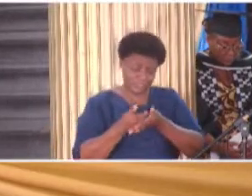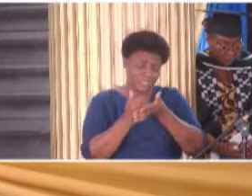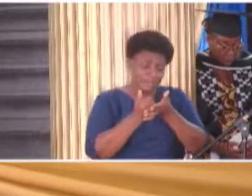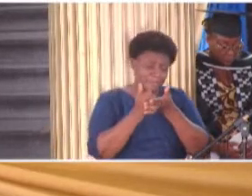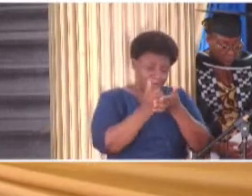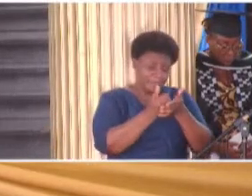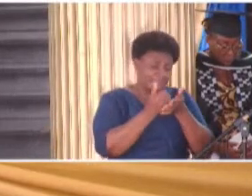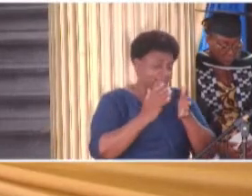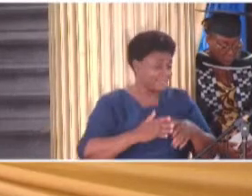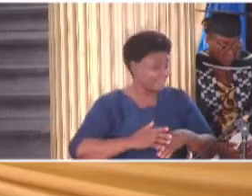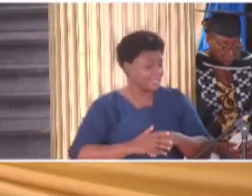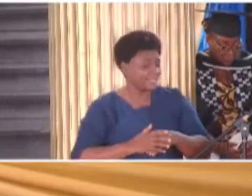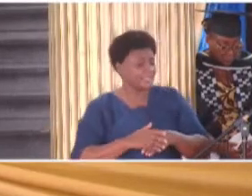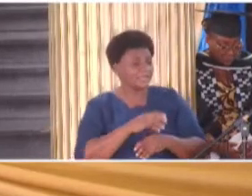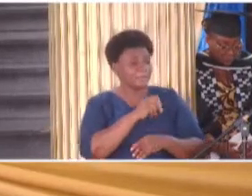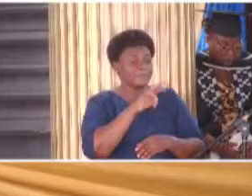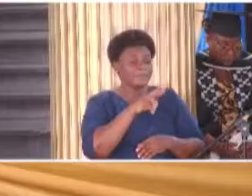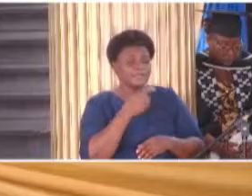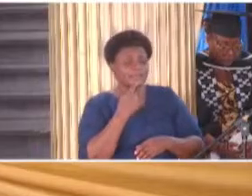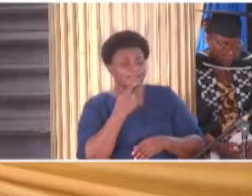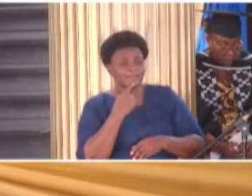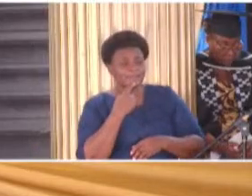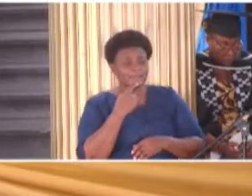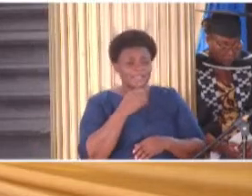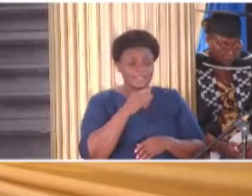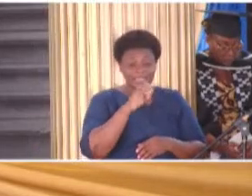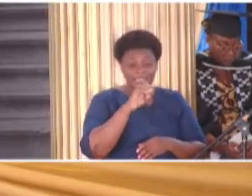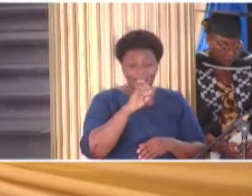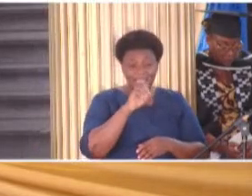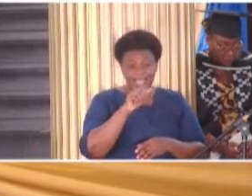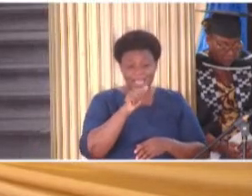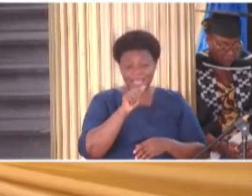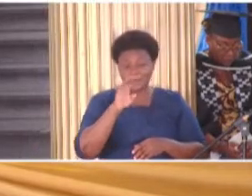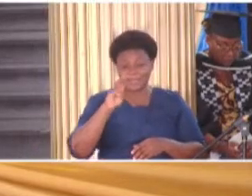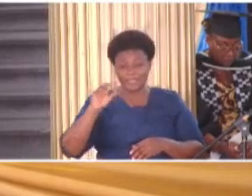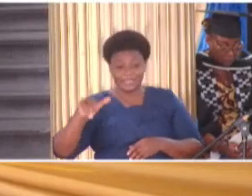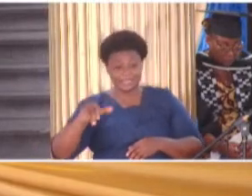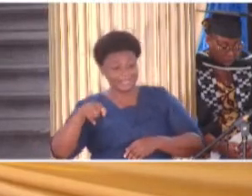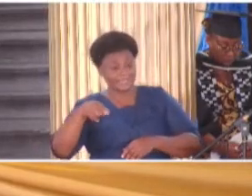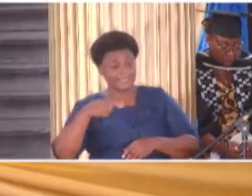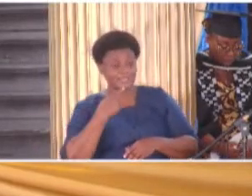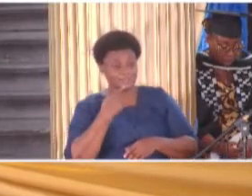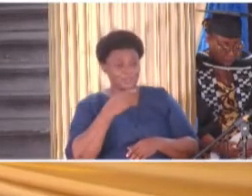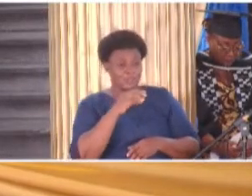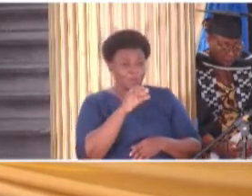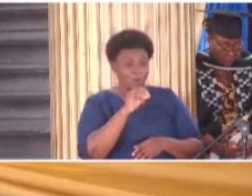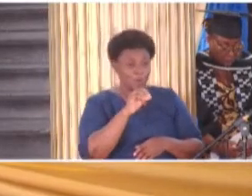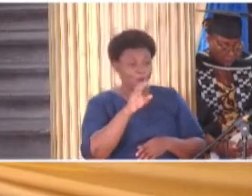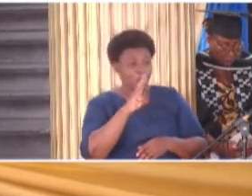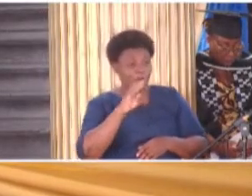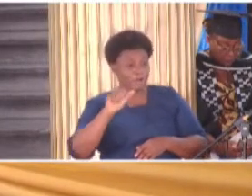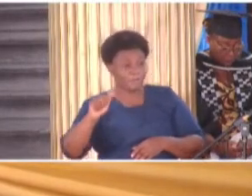and Miss Pislav Abe, affectionately called Oba Sweetie.